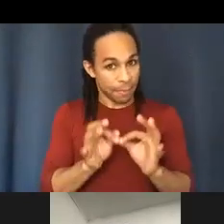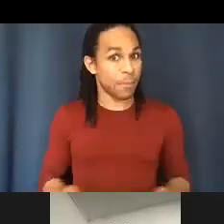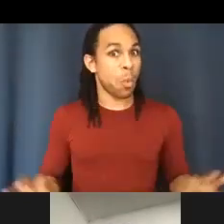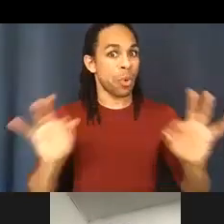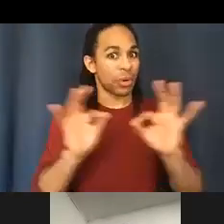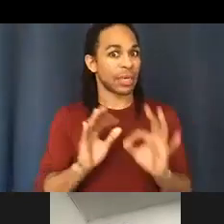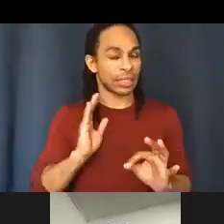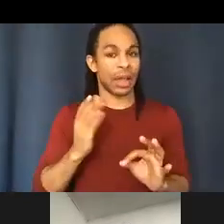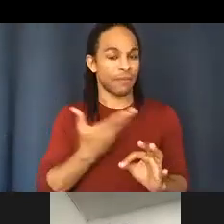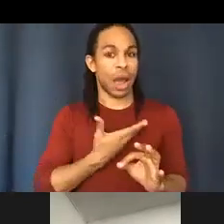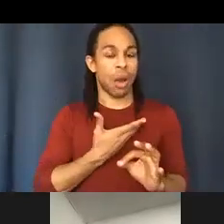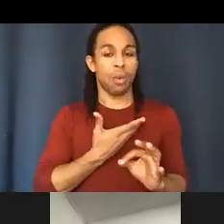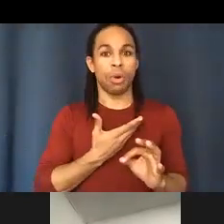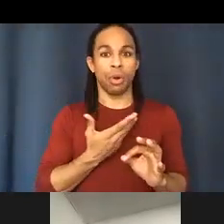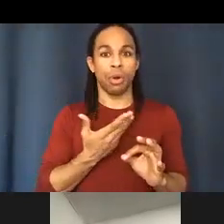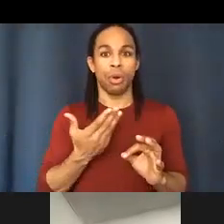have been forgotten,